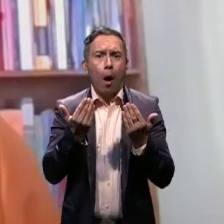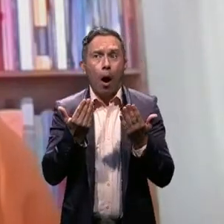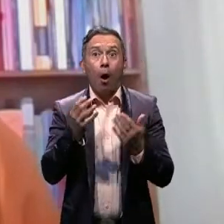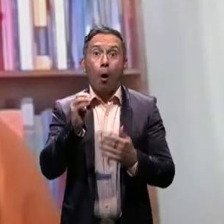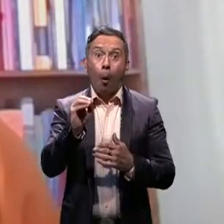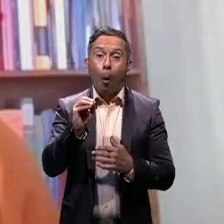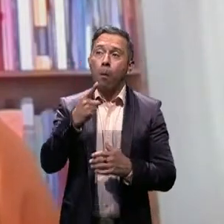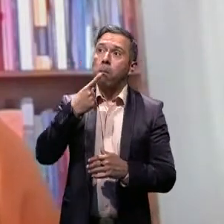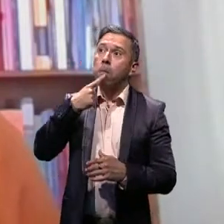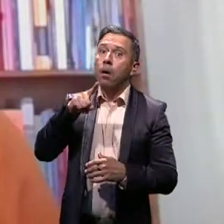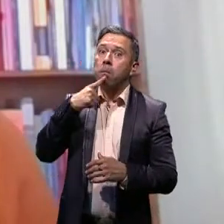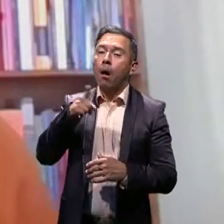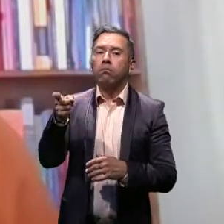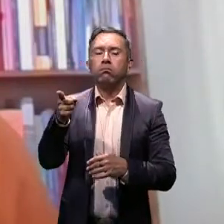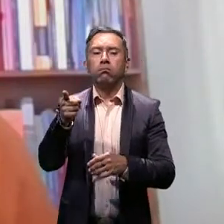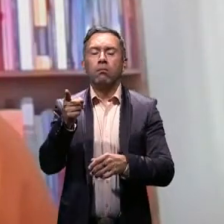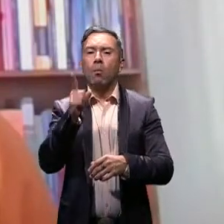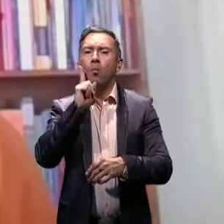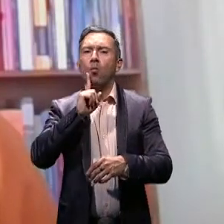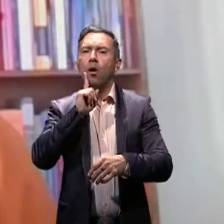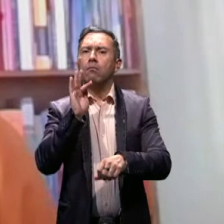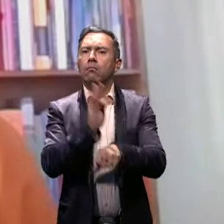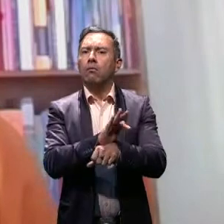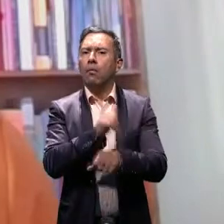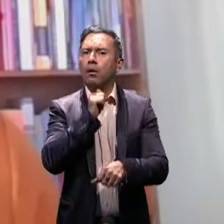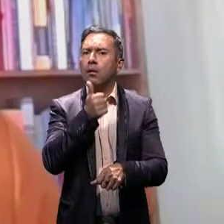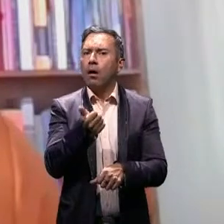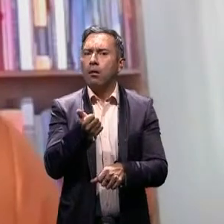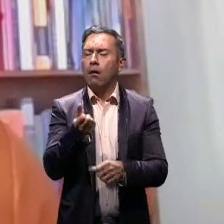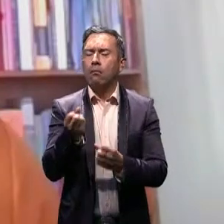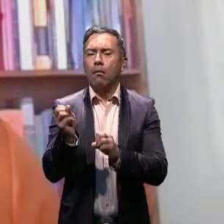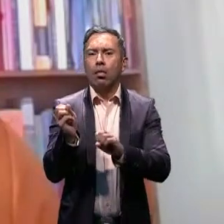effective in protecting women,